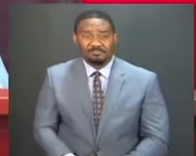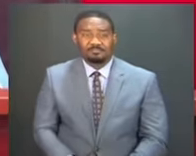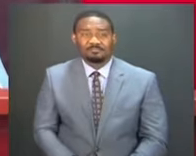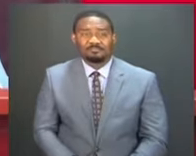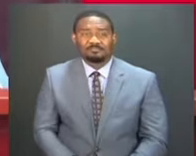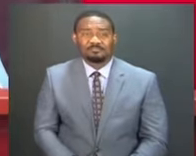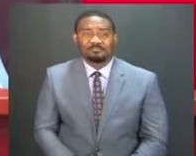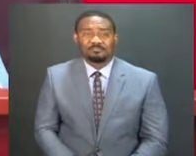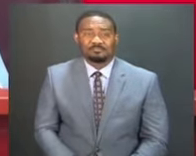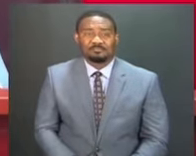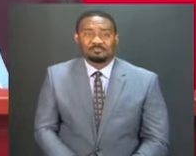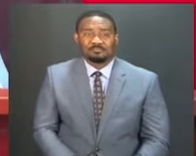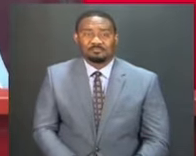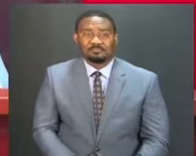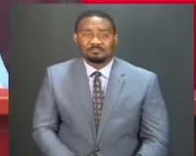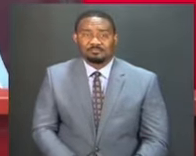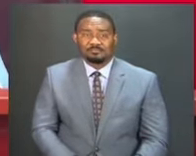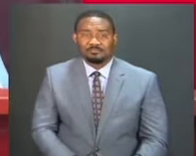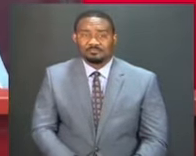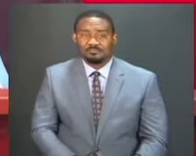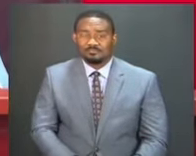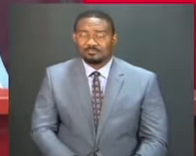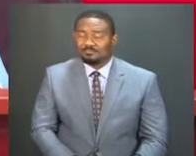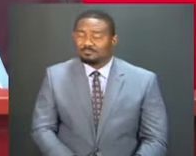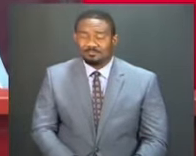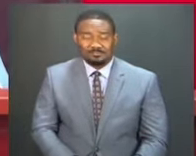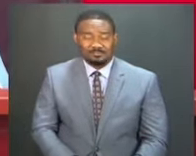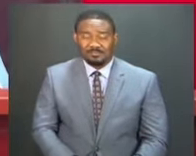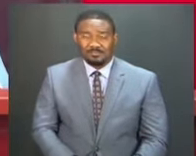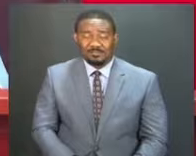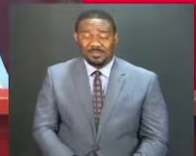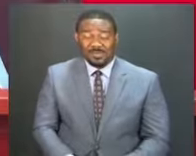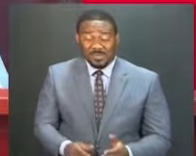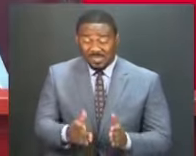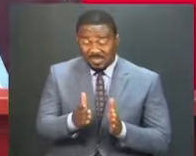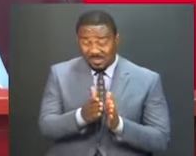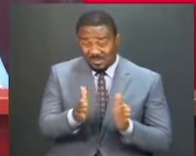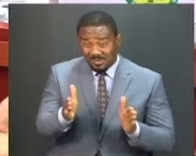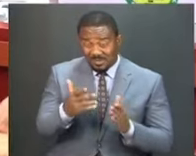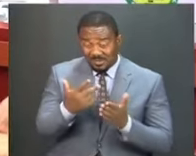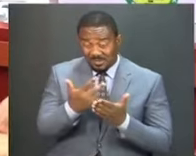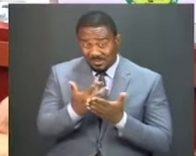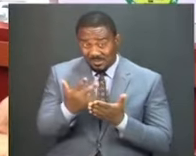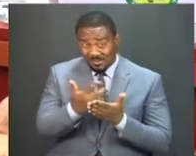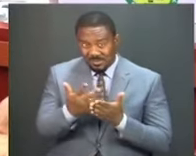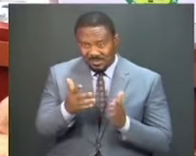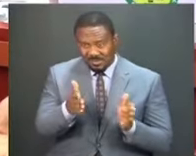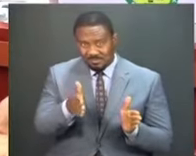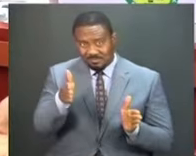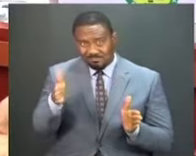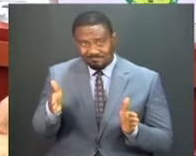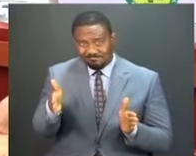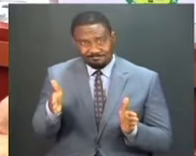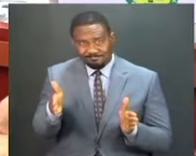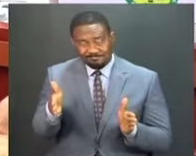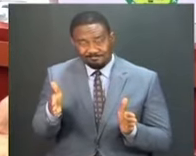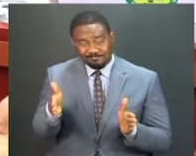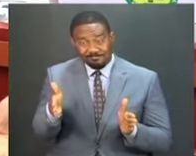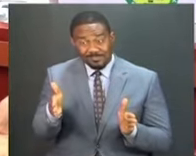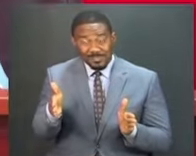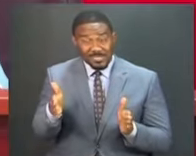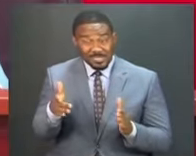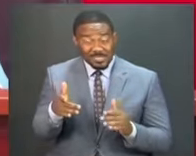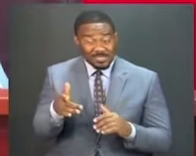So we are not out of the 3 weeks. And the letter clearly stated that at the time they